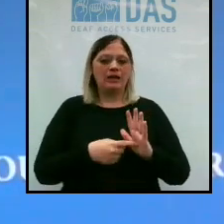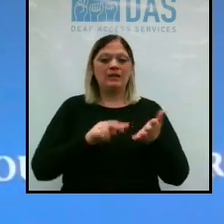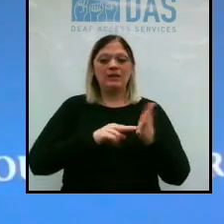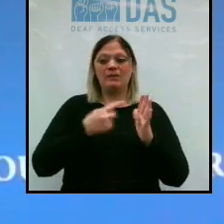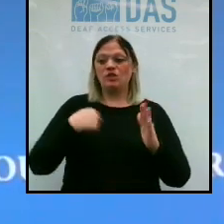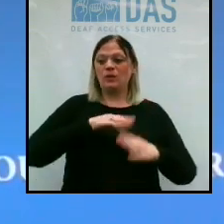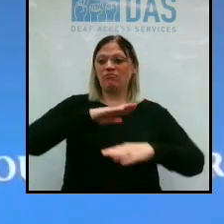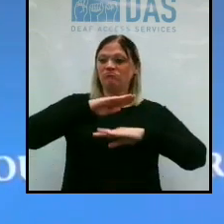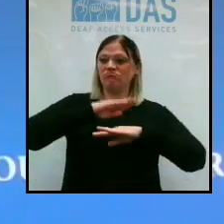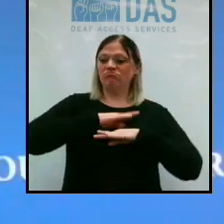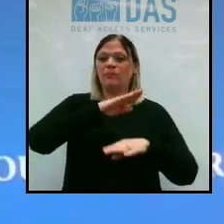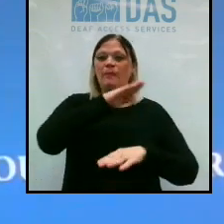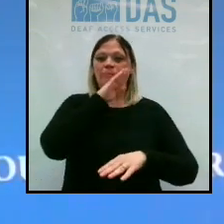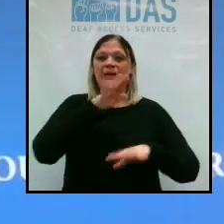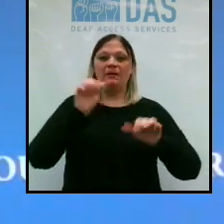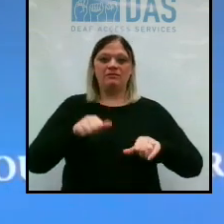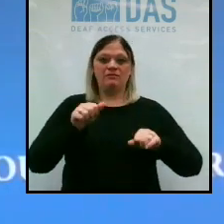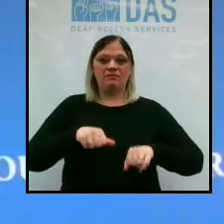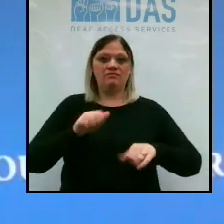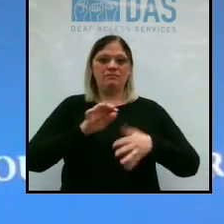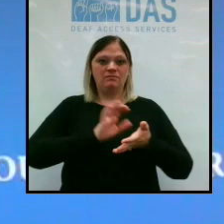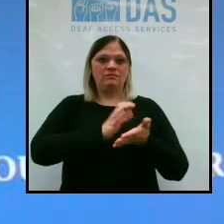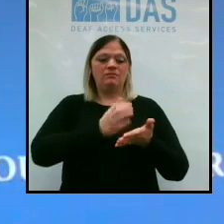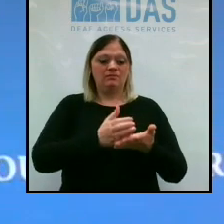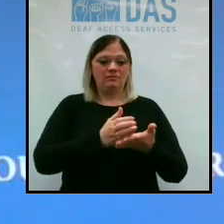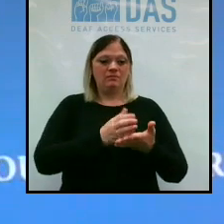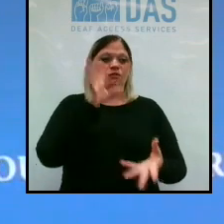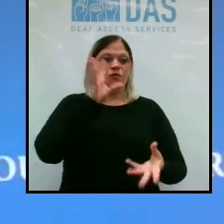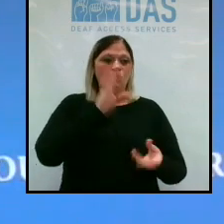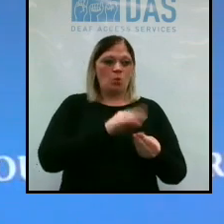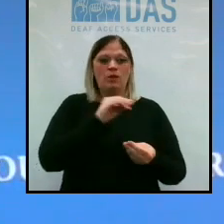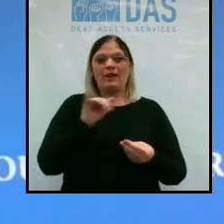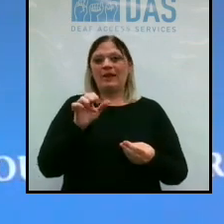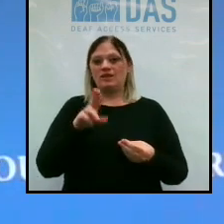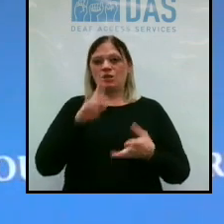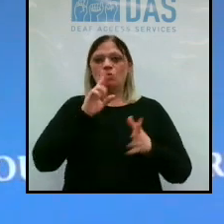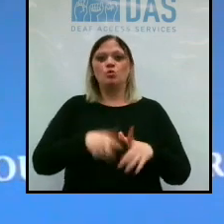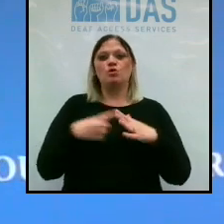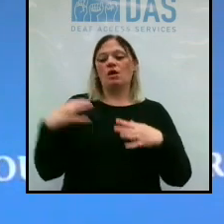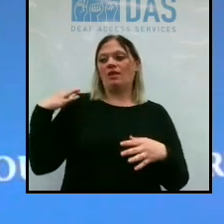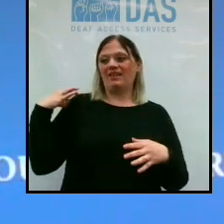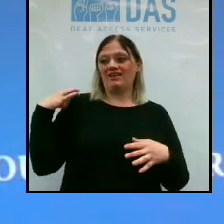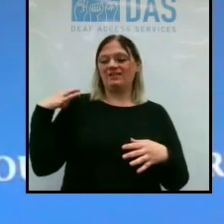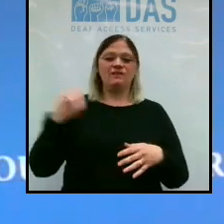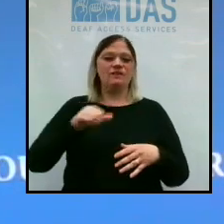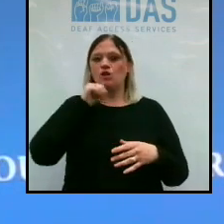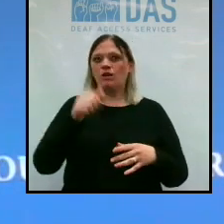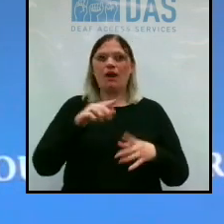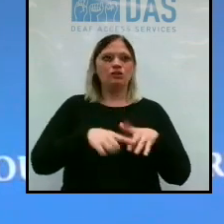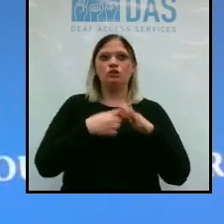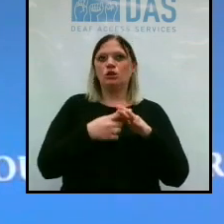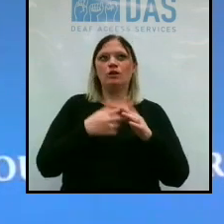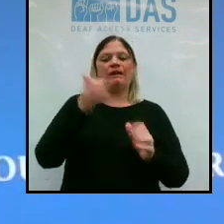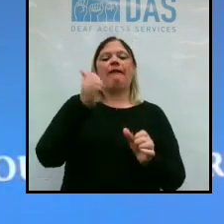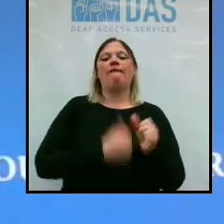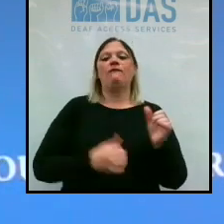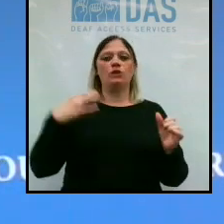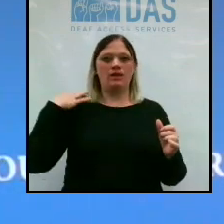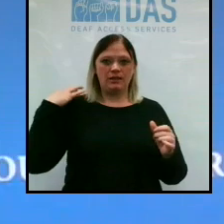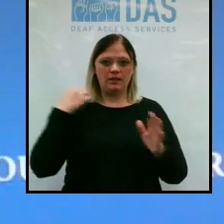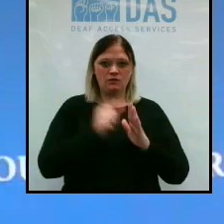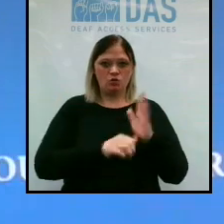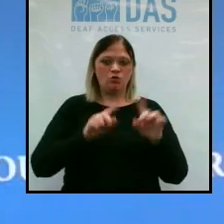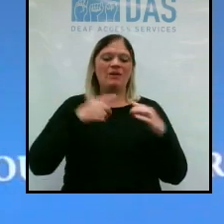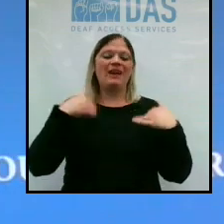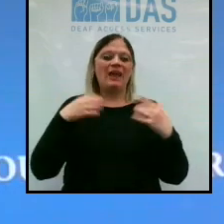bed capacity with regards to total beds as well as ICU beds to start electives. They're not going to start every elective, but they will have the opportunity to do